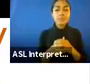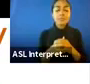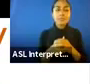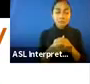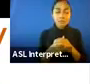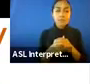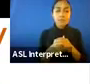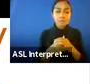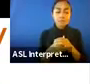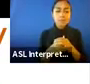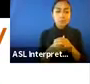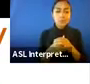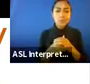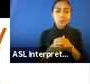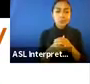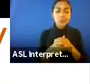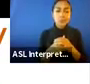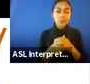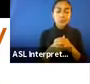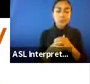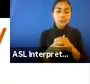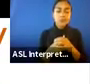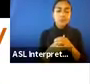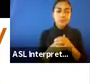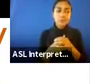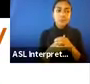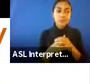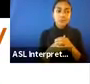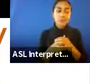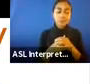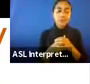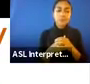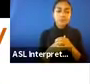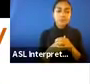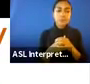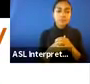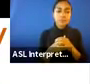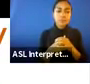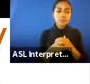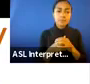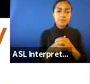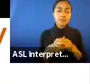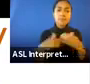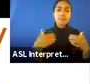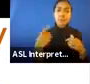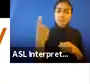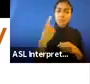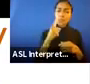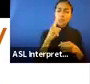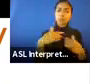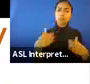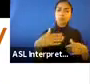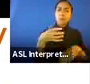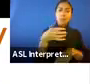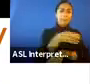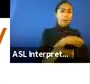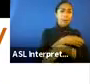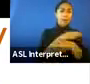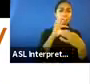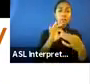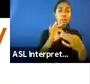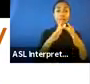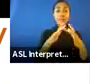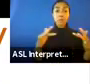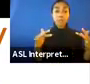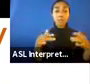the really powerful things about diversity and complexity and